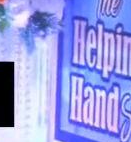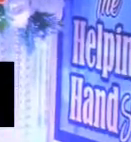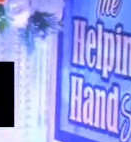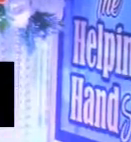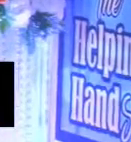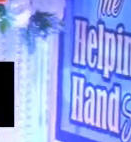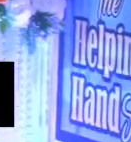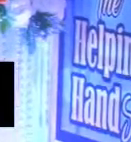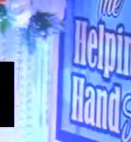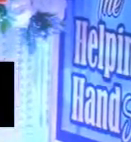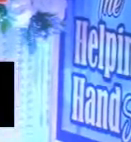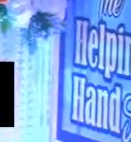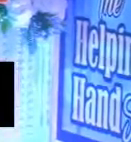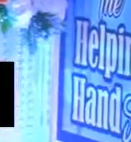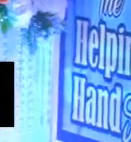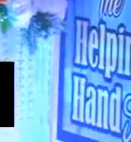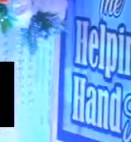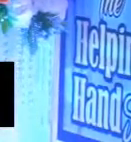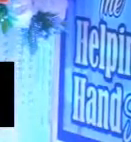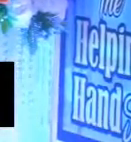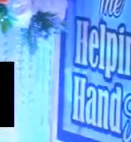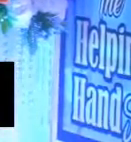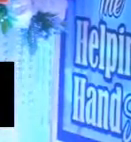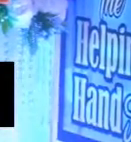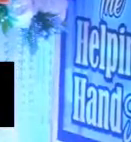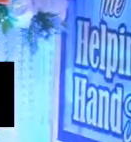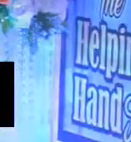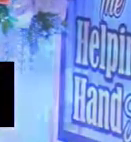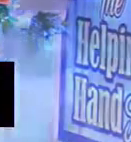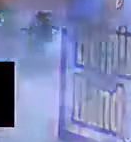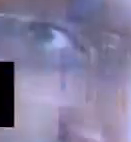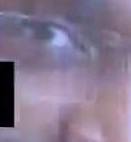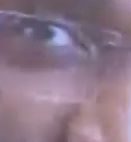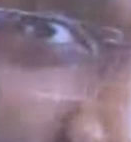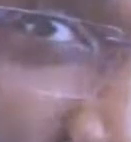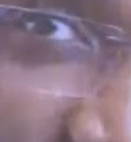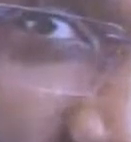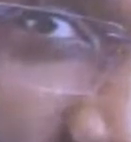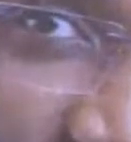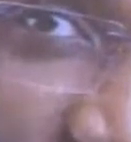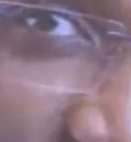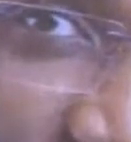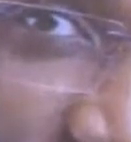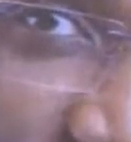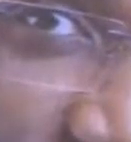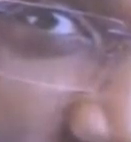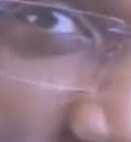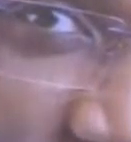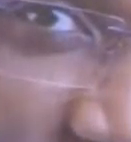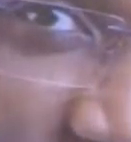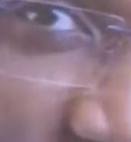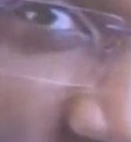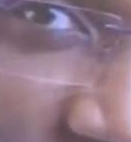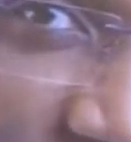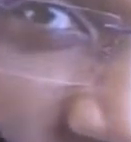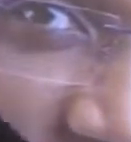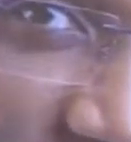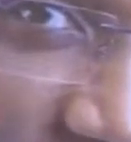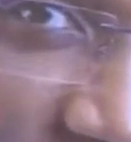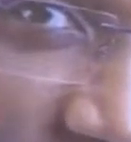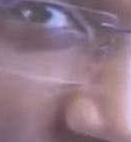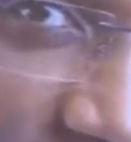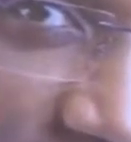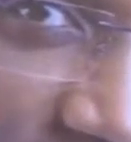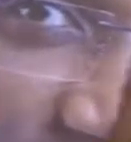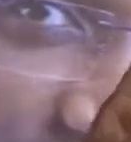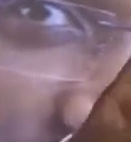voice. You have led me through the fire. In darkest nights, you